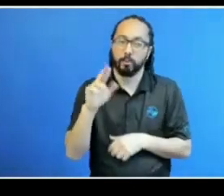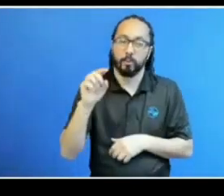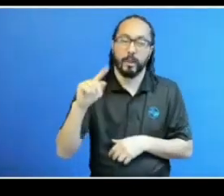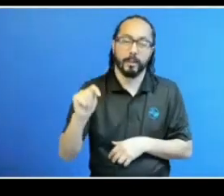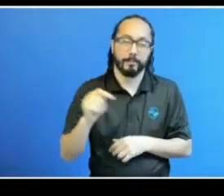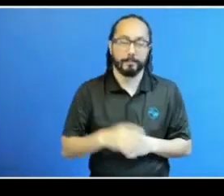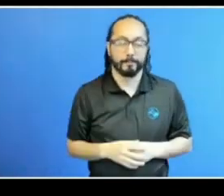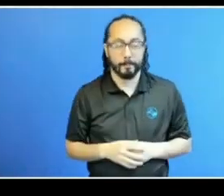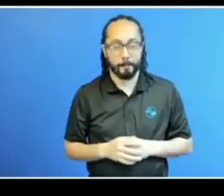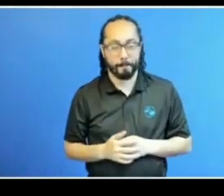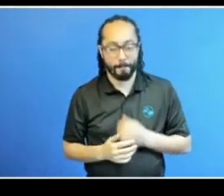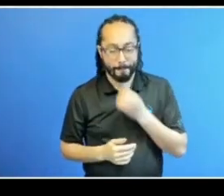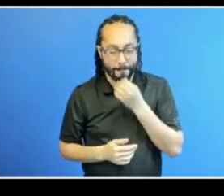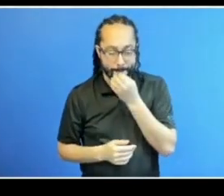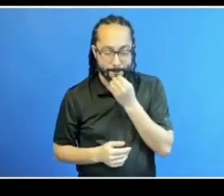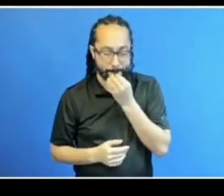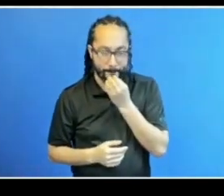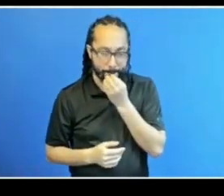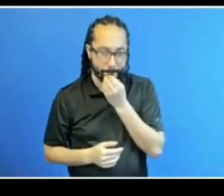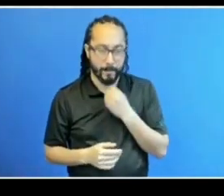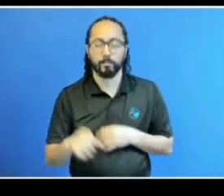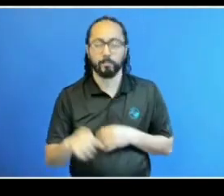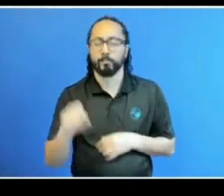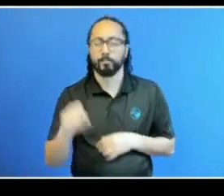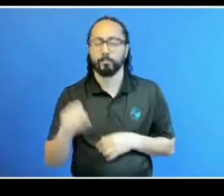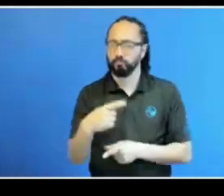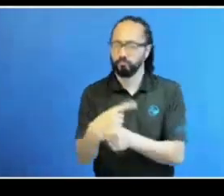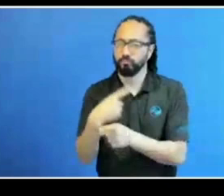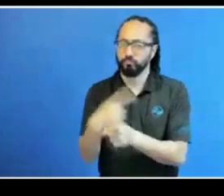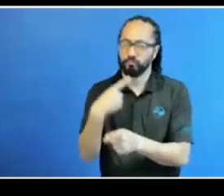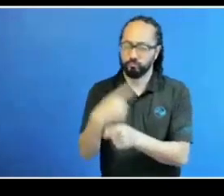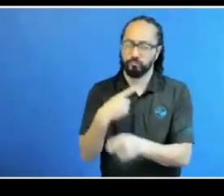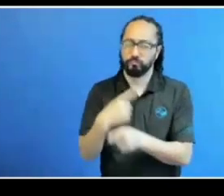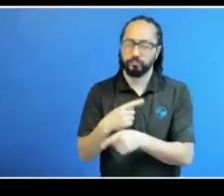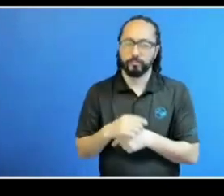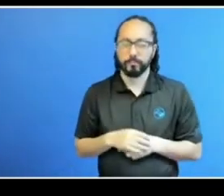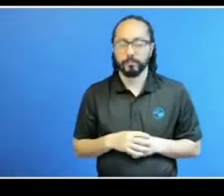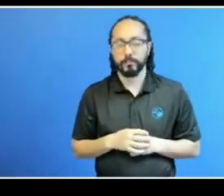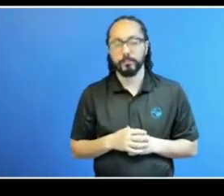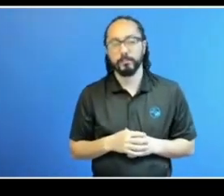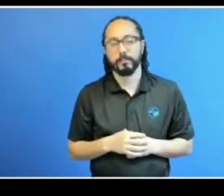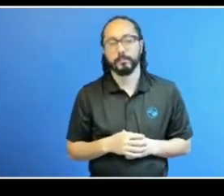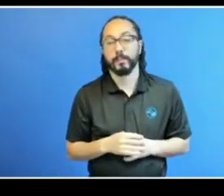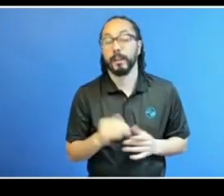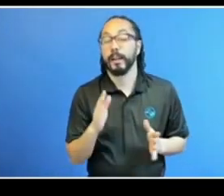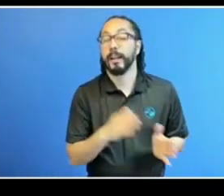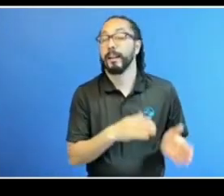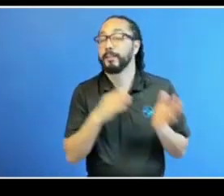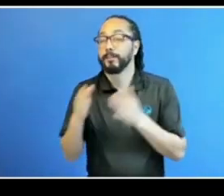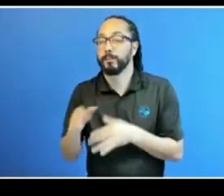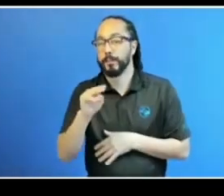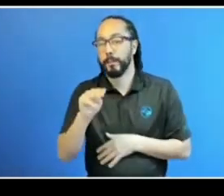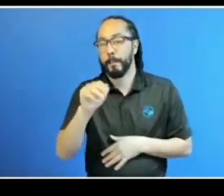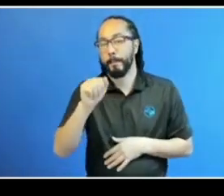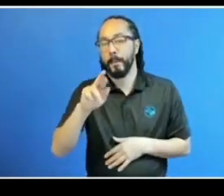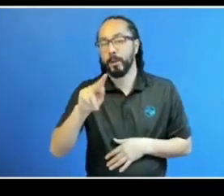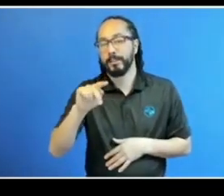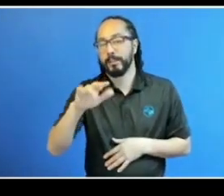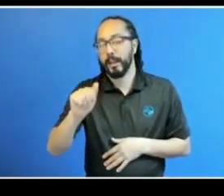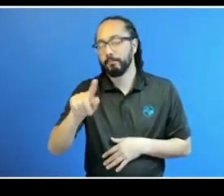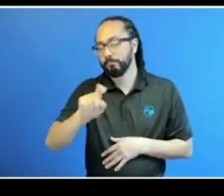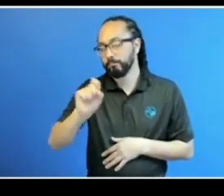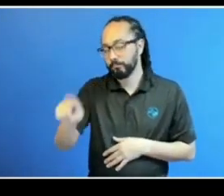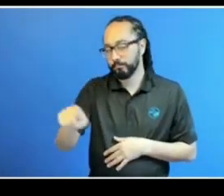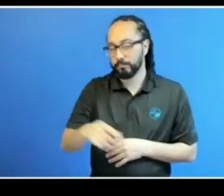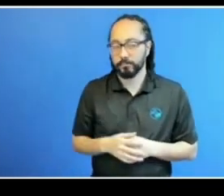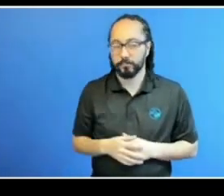Yeah, that's very valid. That's definitely very valid. My next question, we'll go back to Martina. What